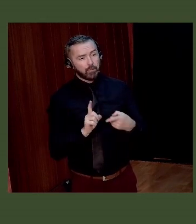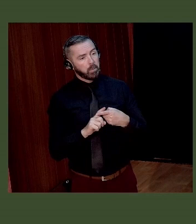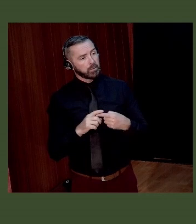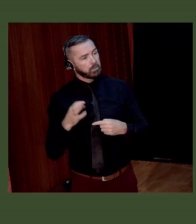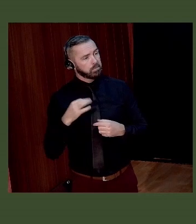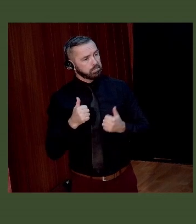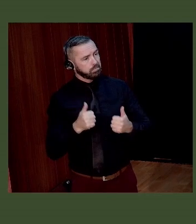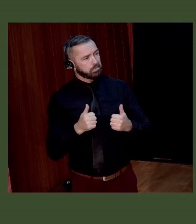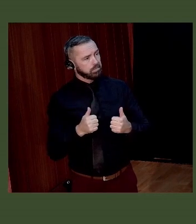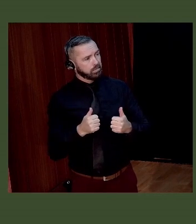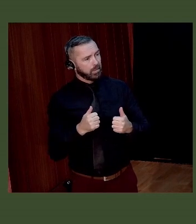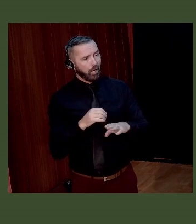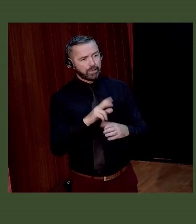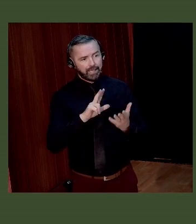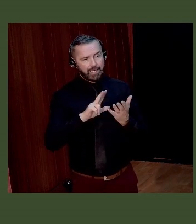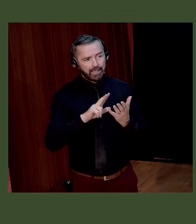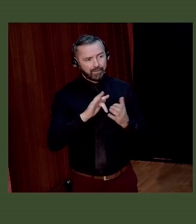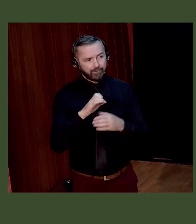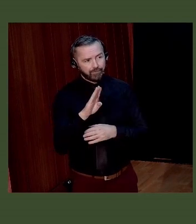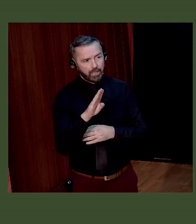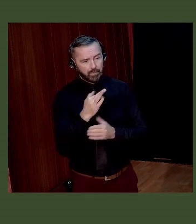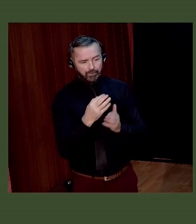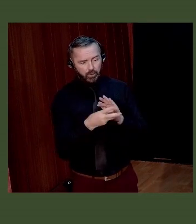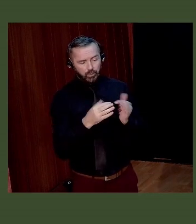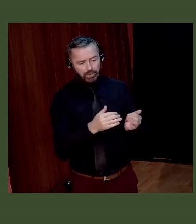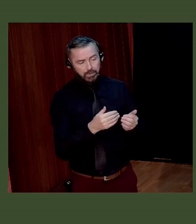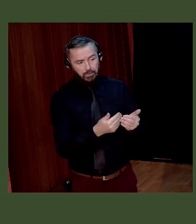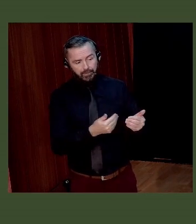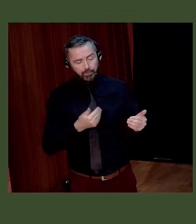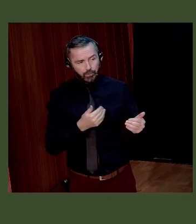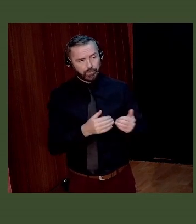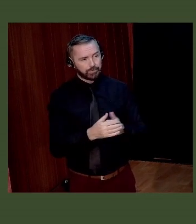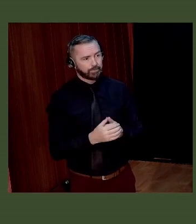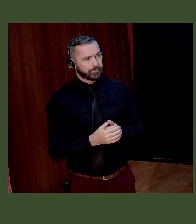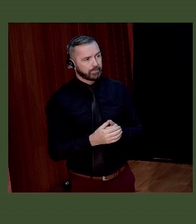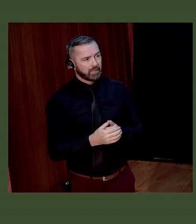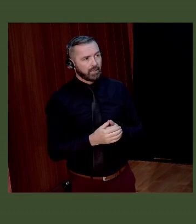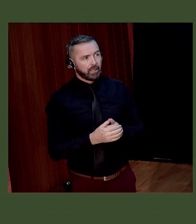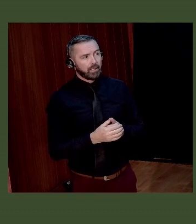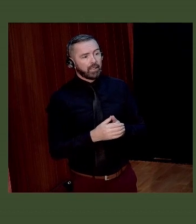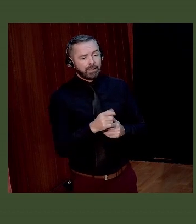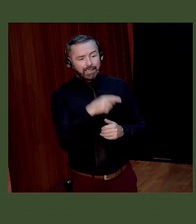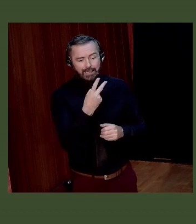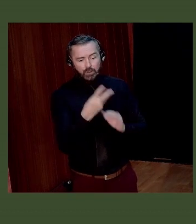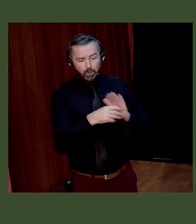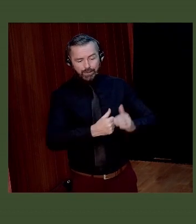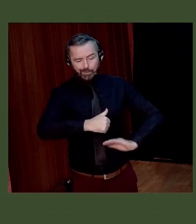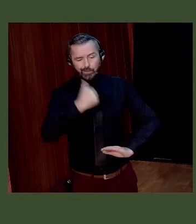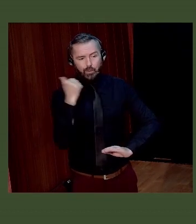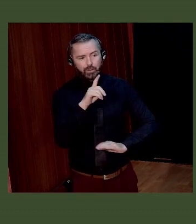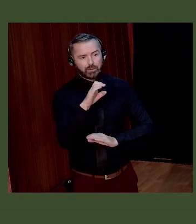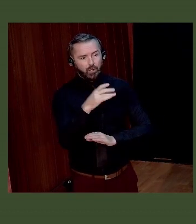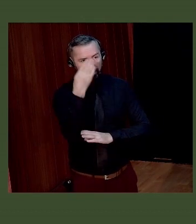appraisement in Enclave on the 8th of February, a few weeks before that. We said 2 weeks ago that Dáil Éireann